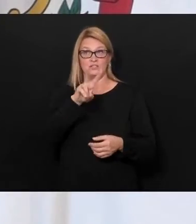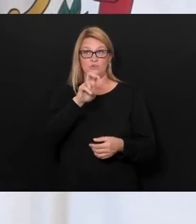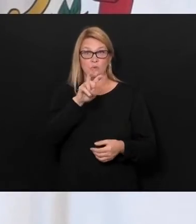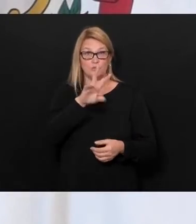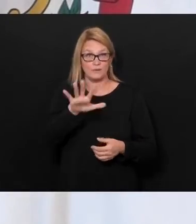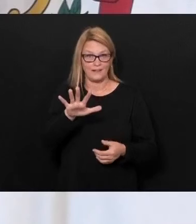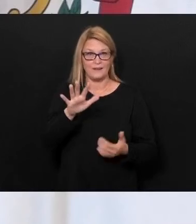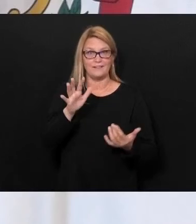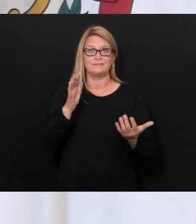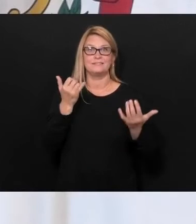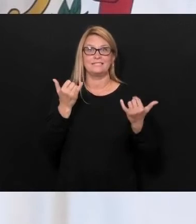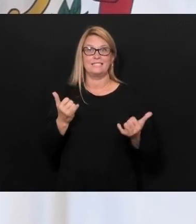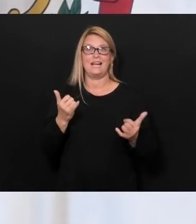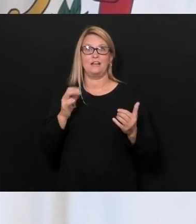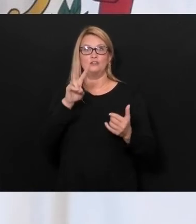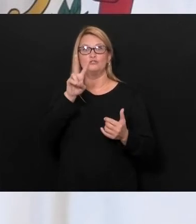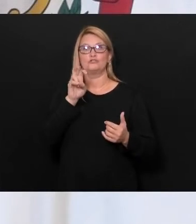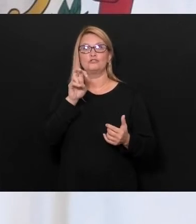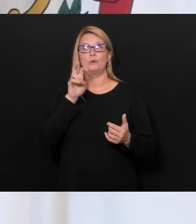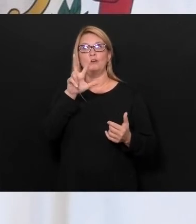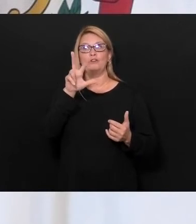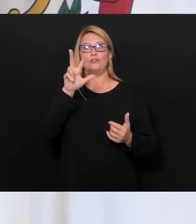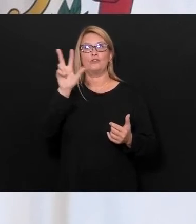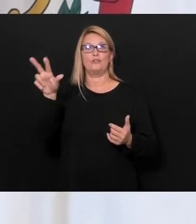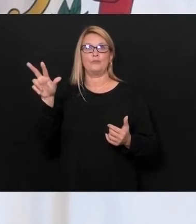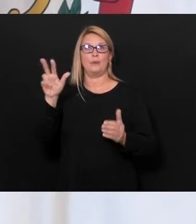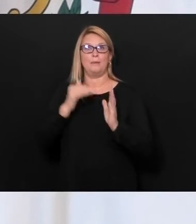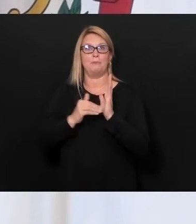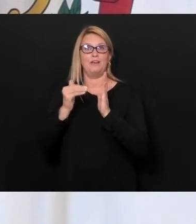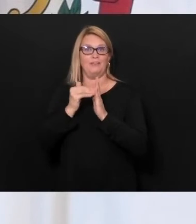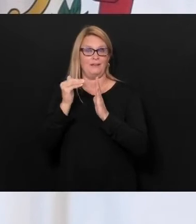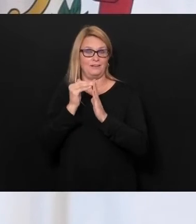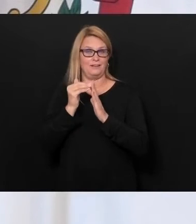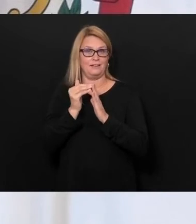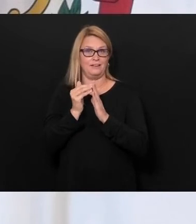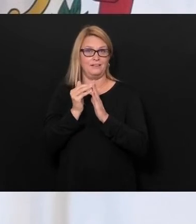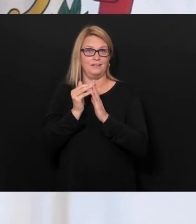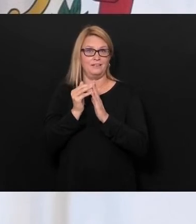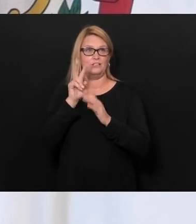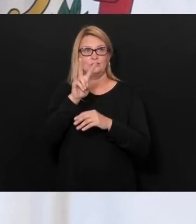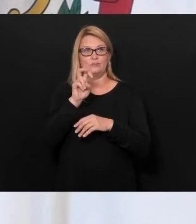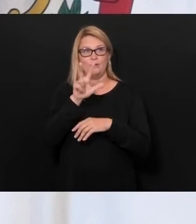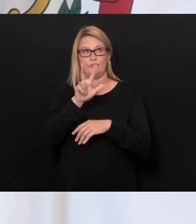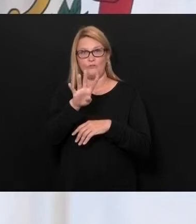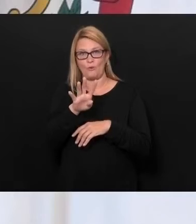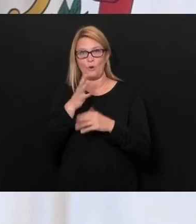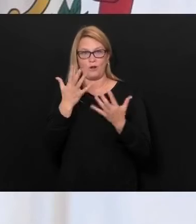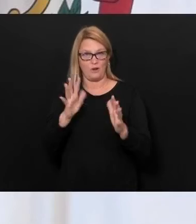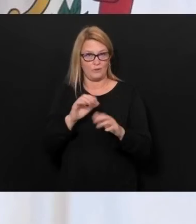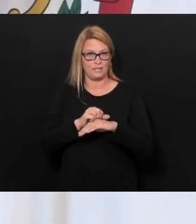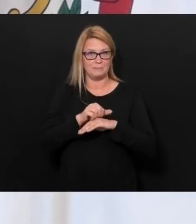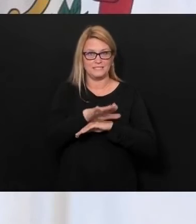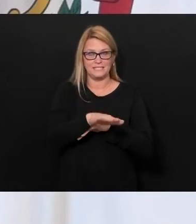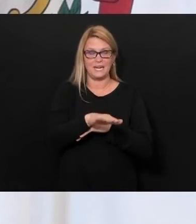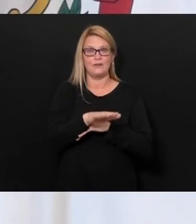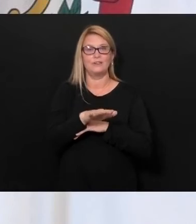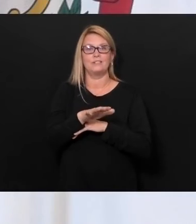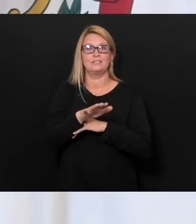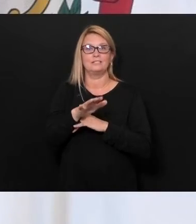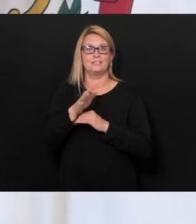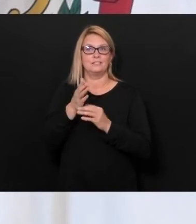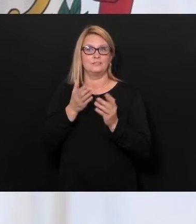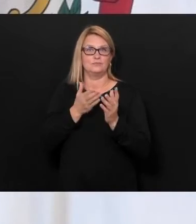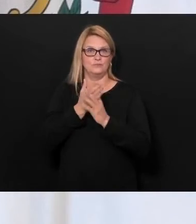225. We're now up to $233 million, right at $234 million. It's been awarded, and as through